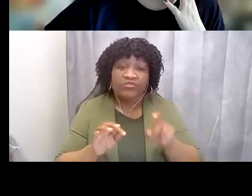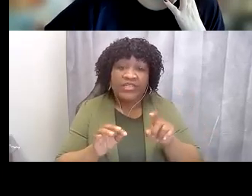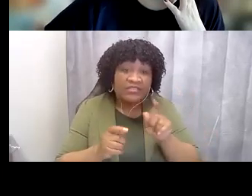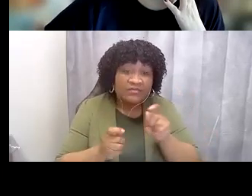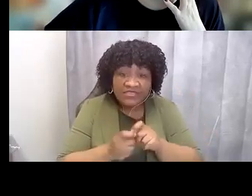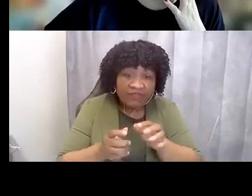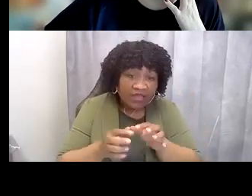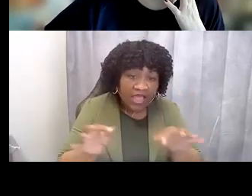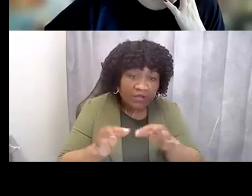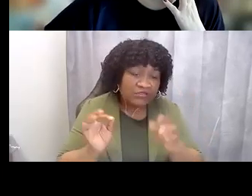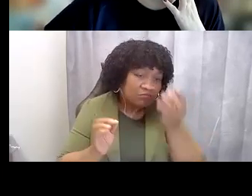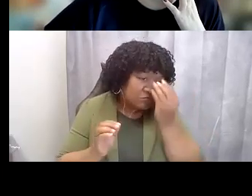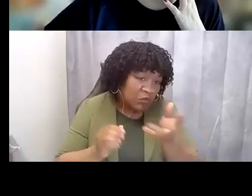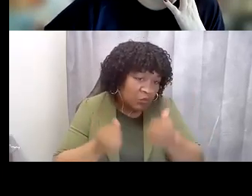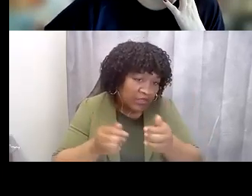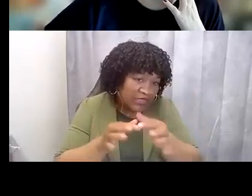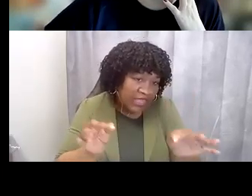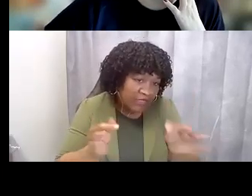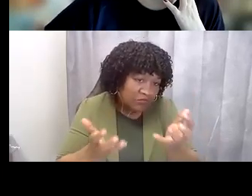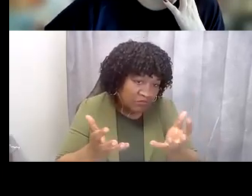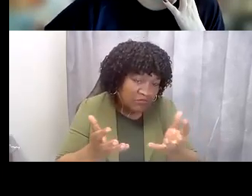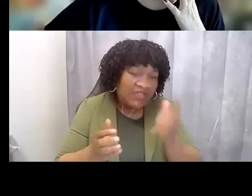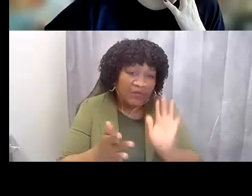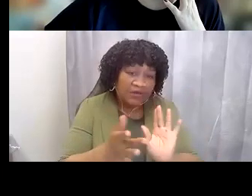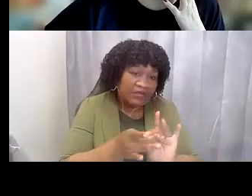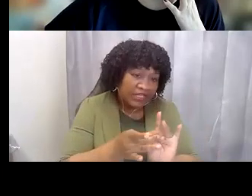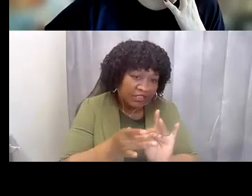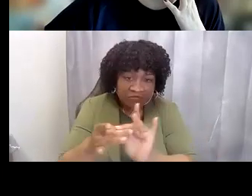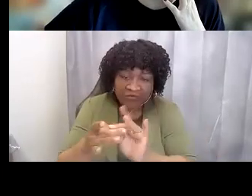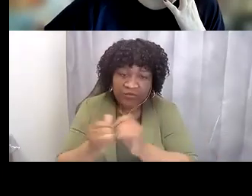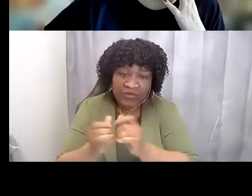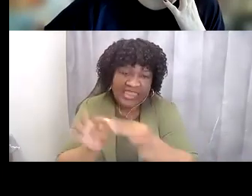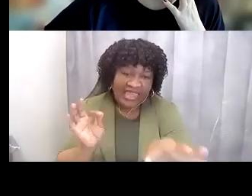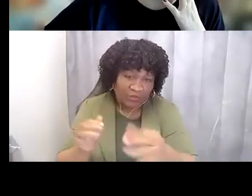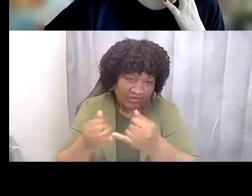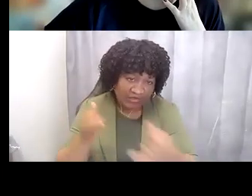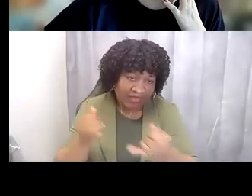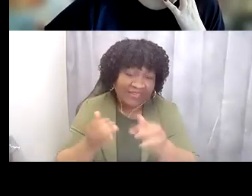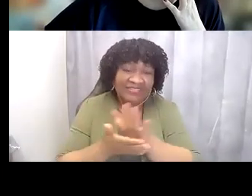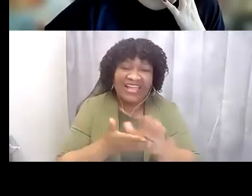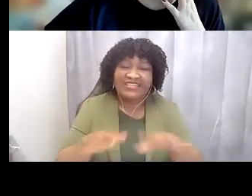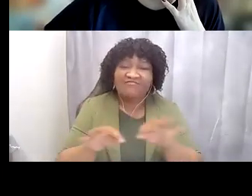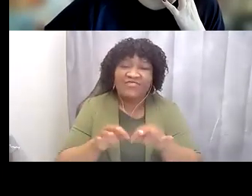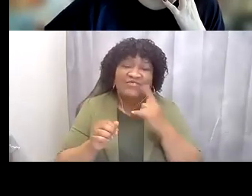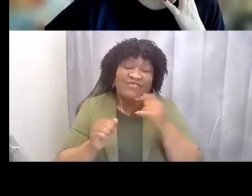them know the language that you need, and they'll connect you to our language line. The nice thing is you'll get a person. You're not going to get